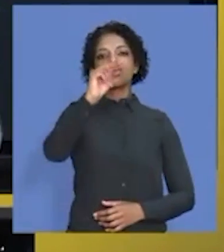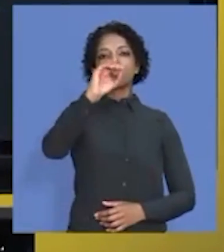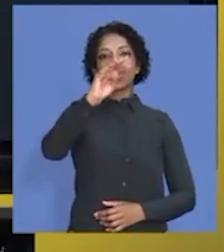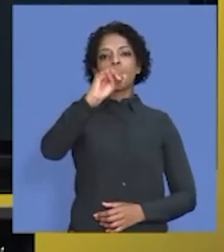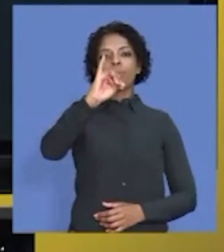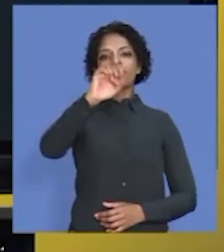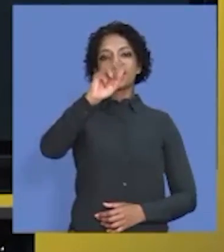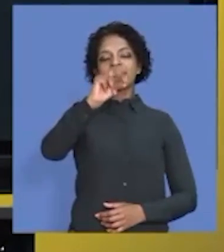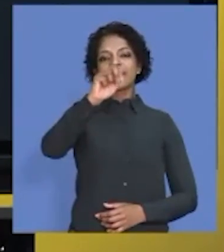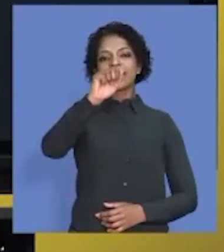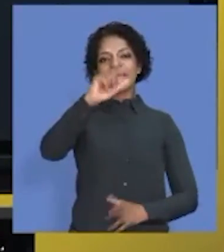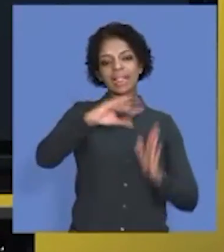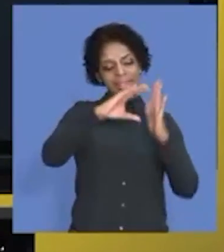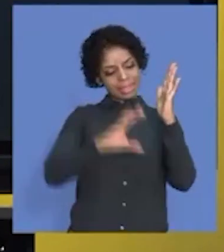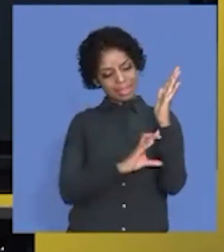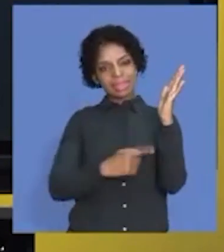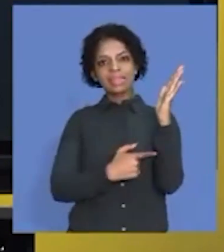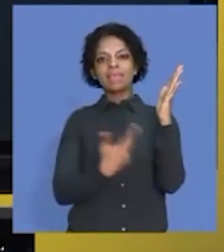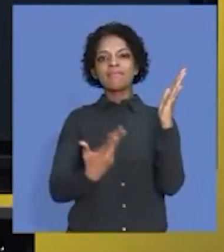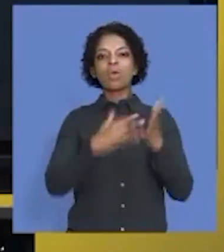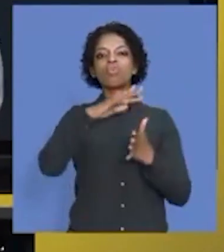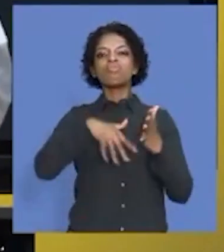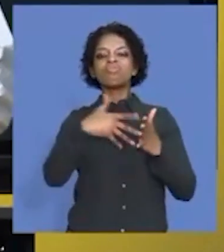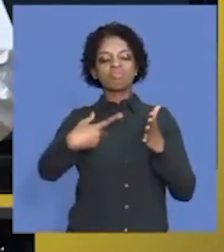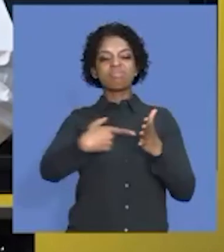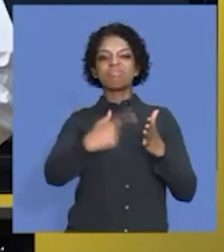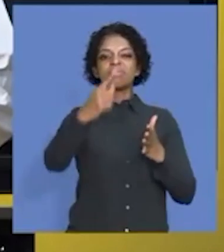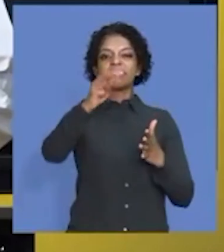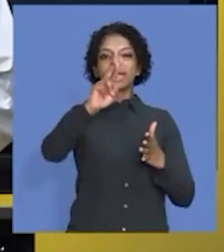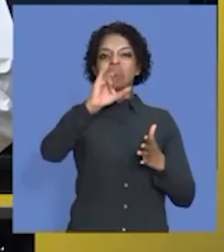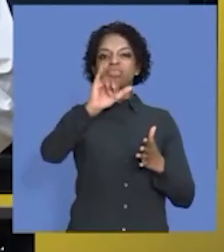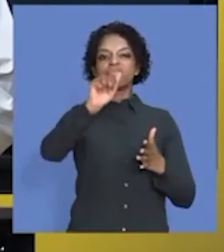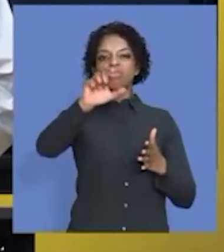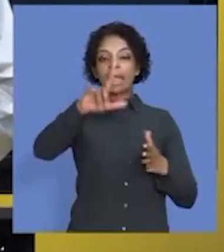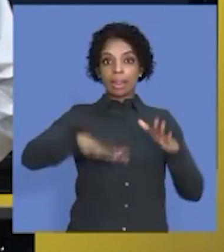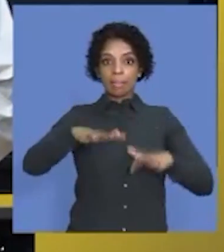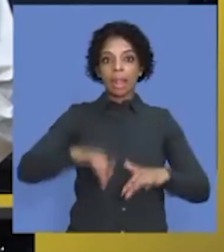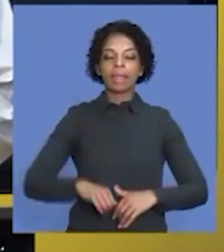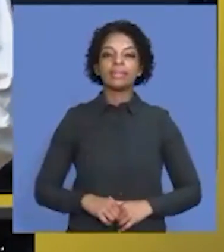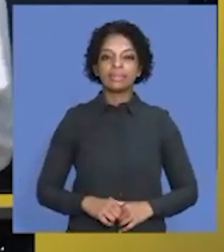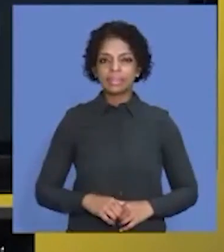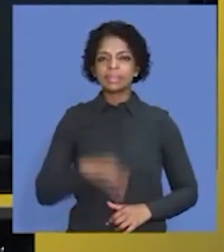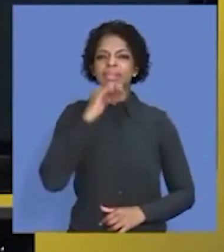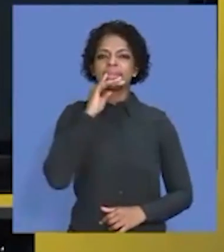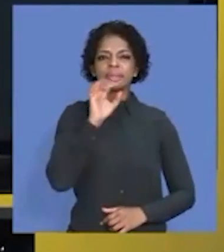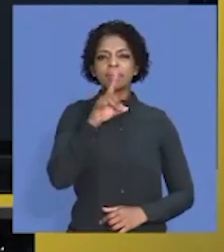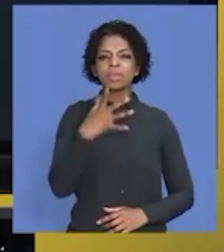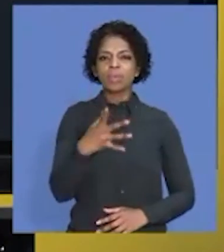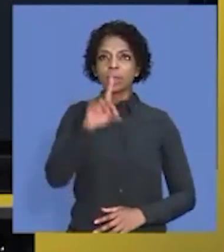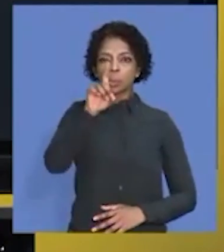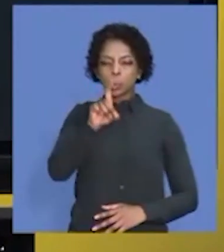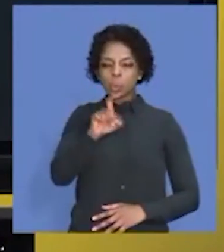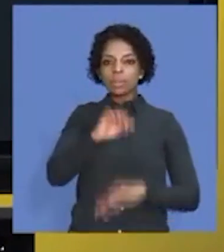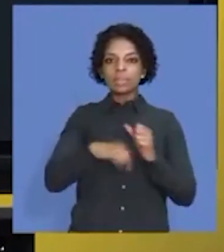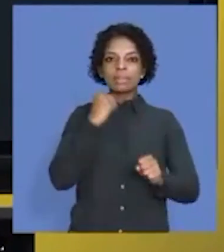the fact that it appears in my trial balance, it means that during the year, we've already written off an amount for